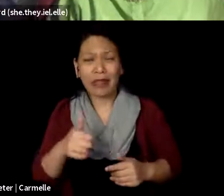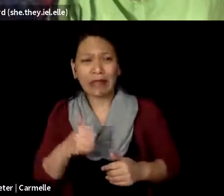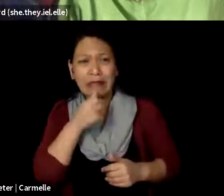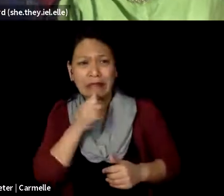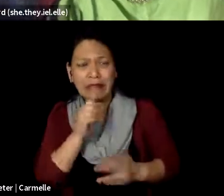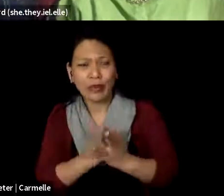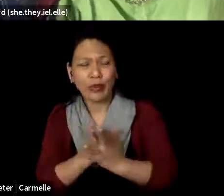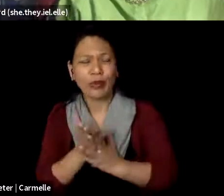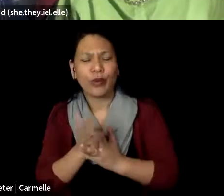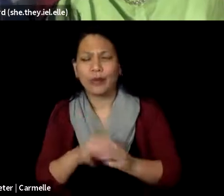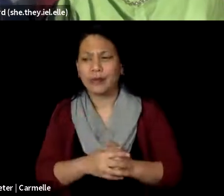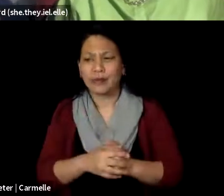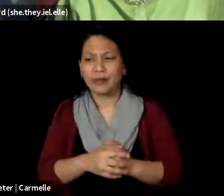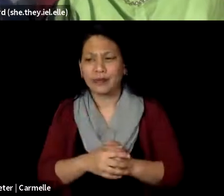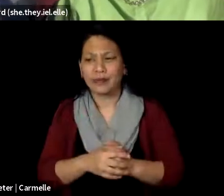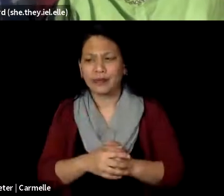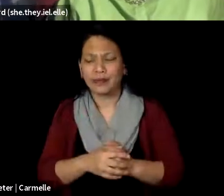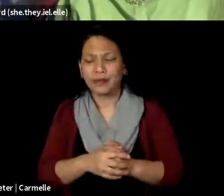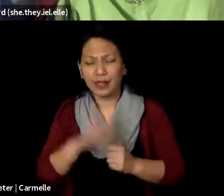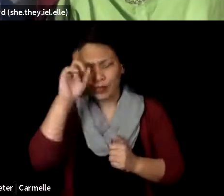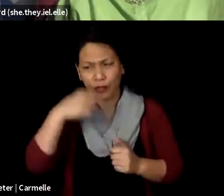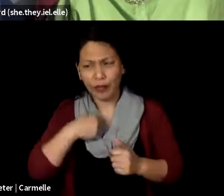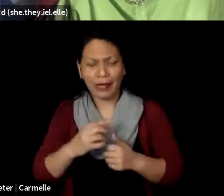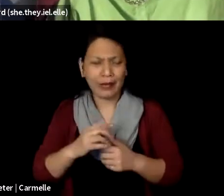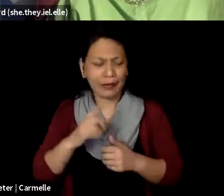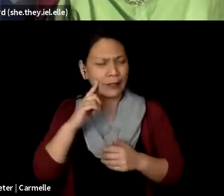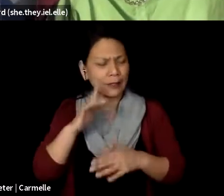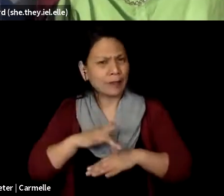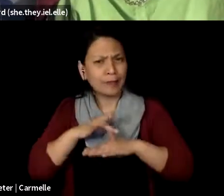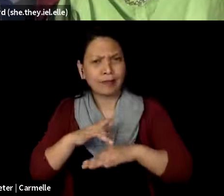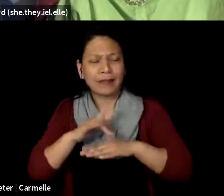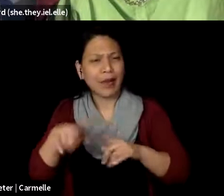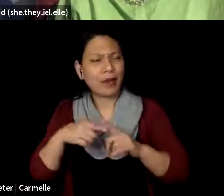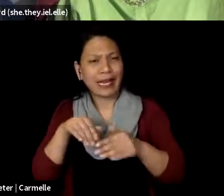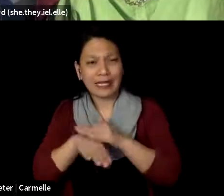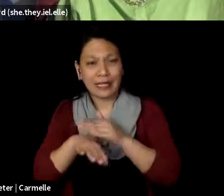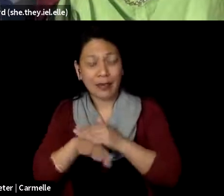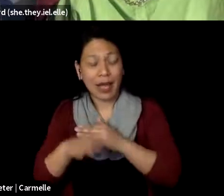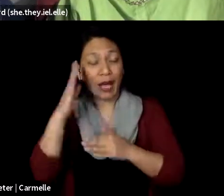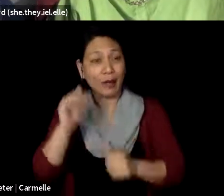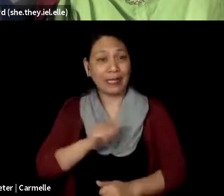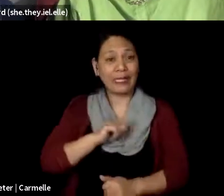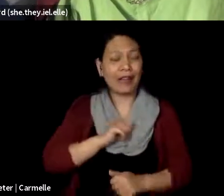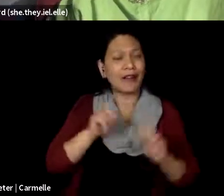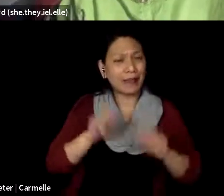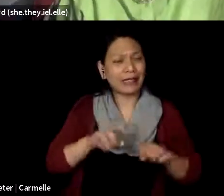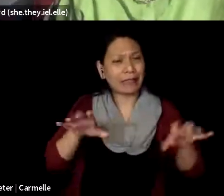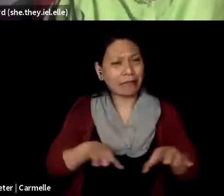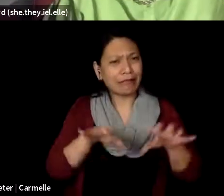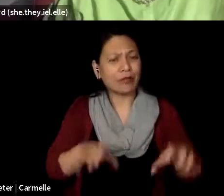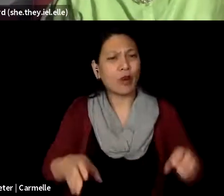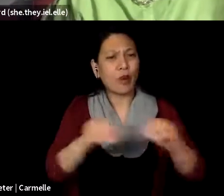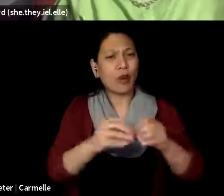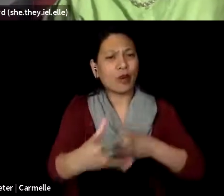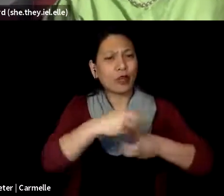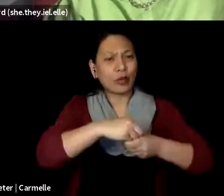accessibility is on my mind a lot. And I know that I need to do more work into implementing it